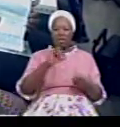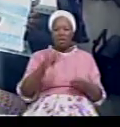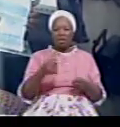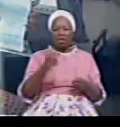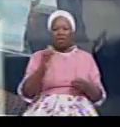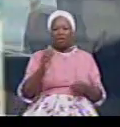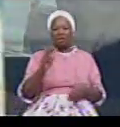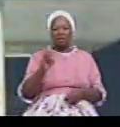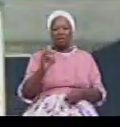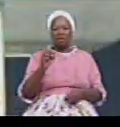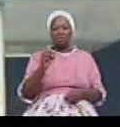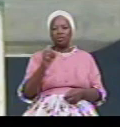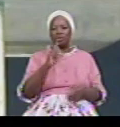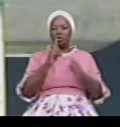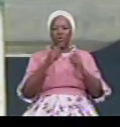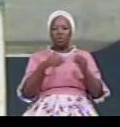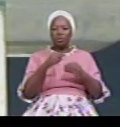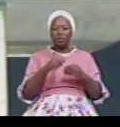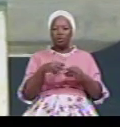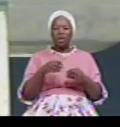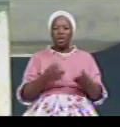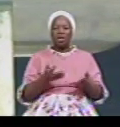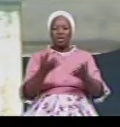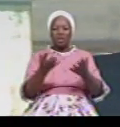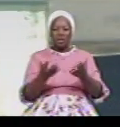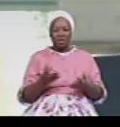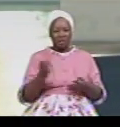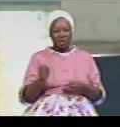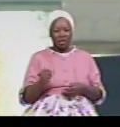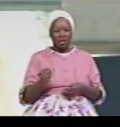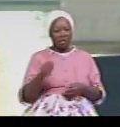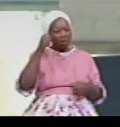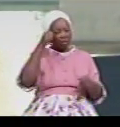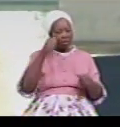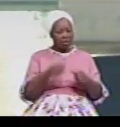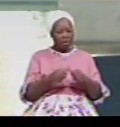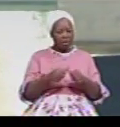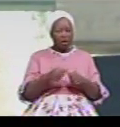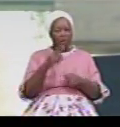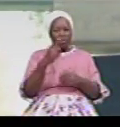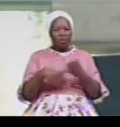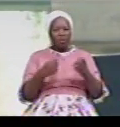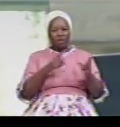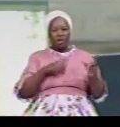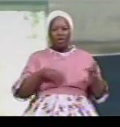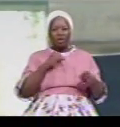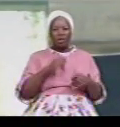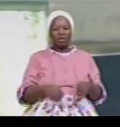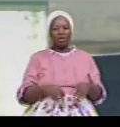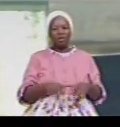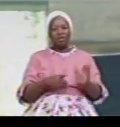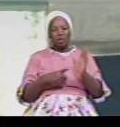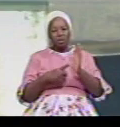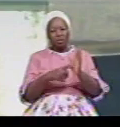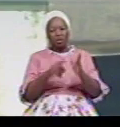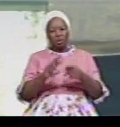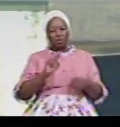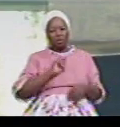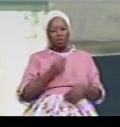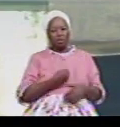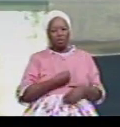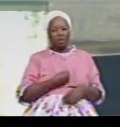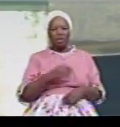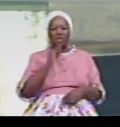about desires. Remember, what the Lord is revealing to us is that all